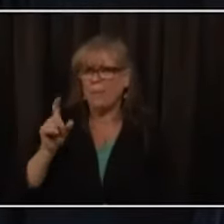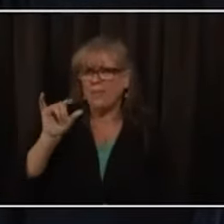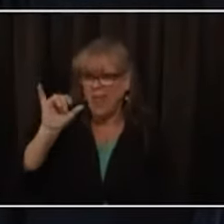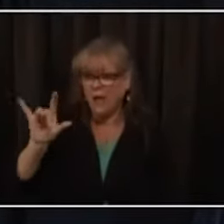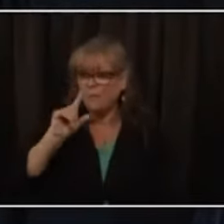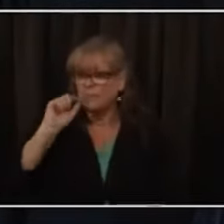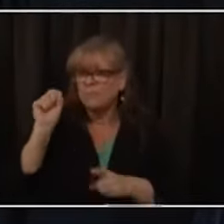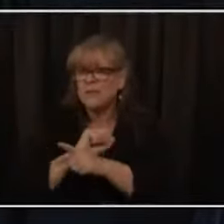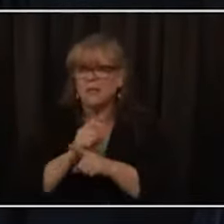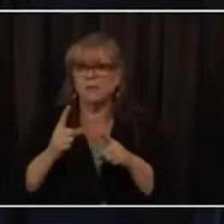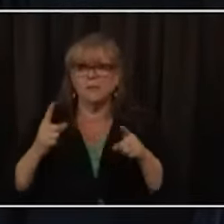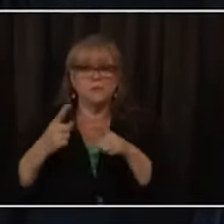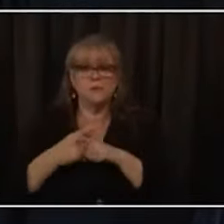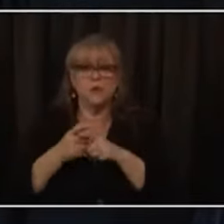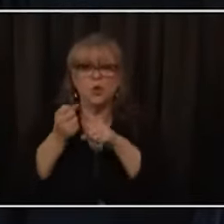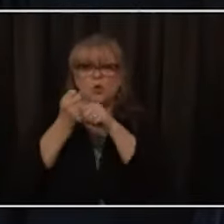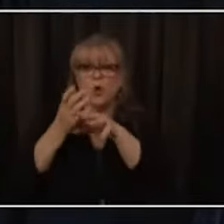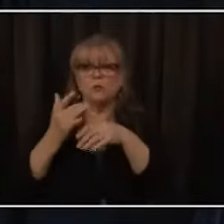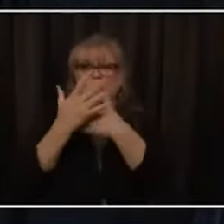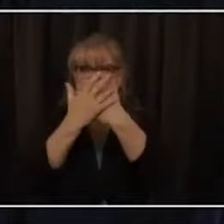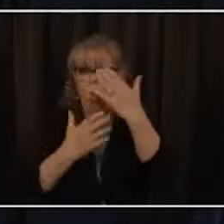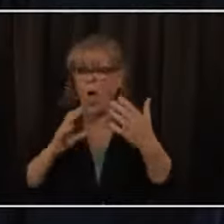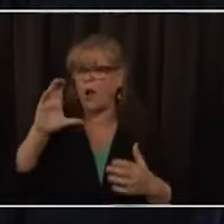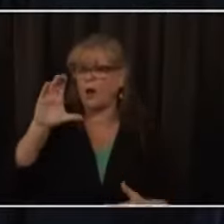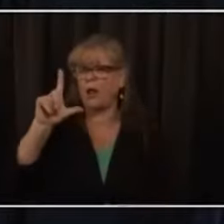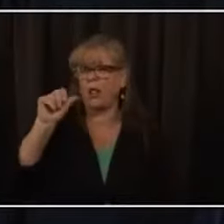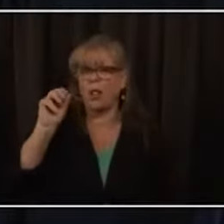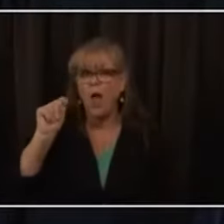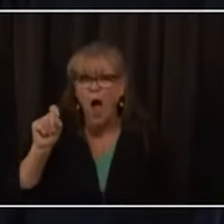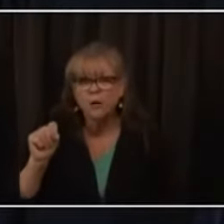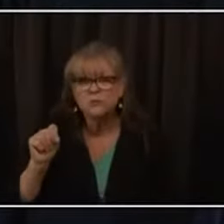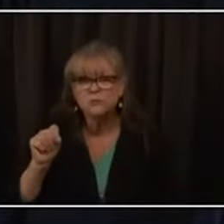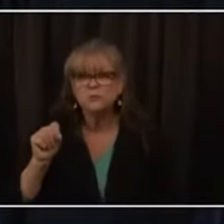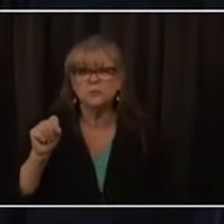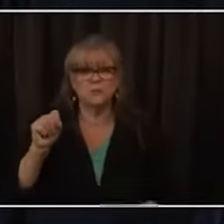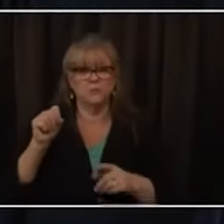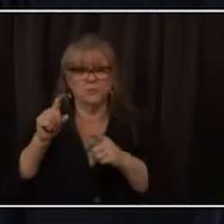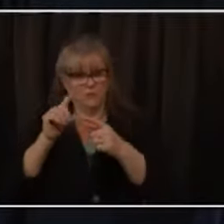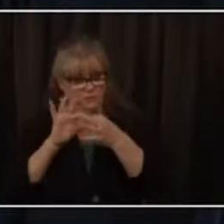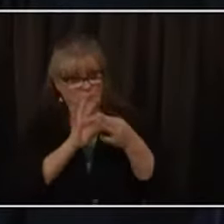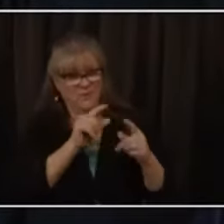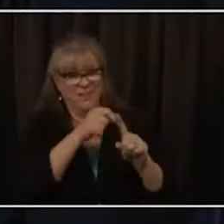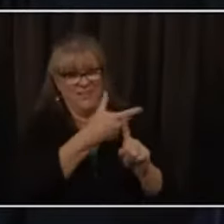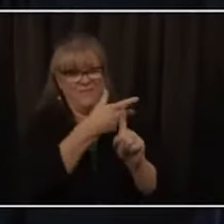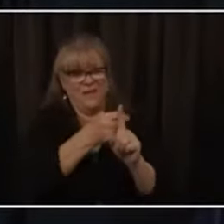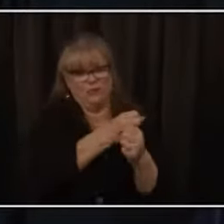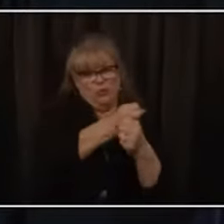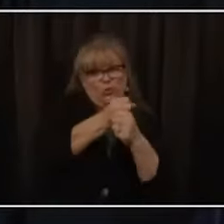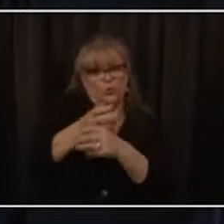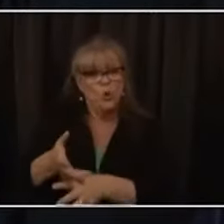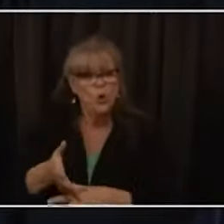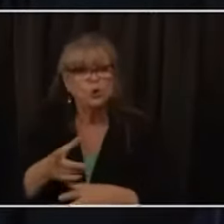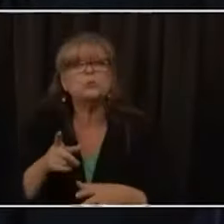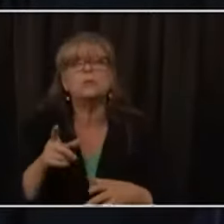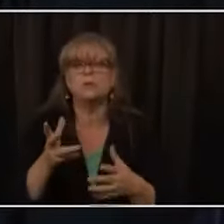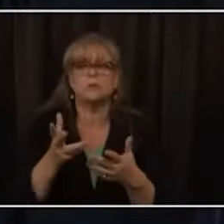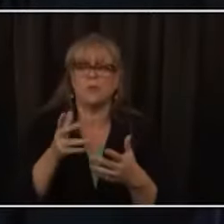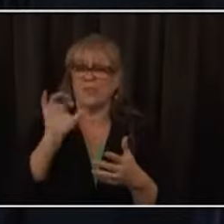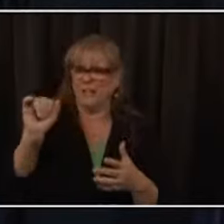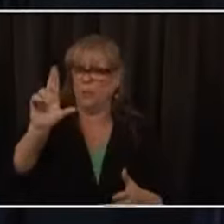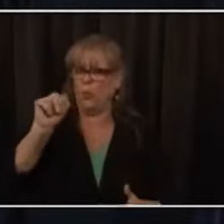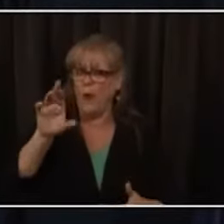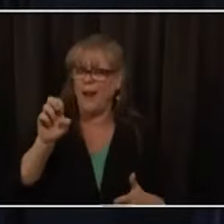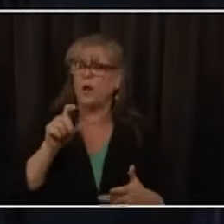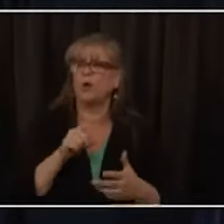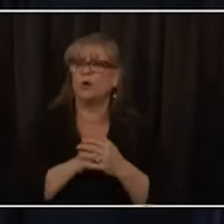clots might truly be related. So 3 different themes that we've heard about vaccination